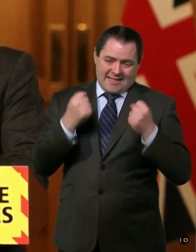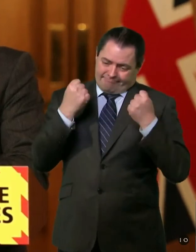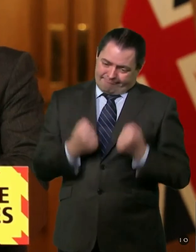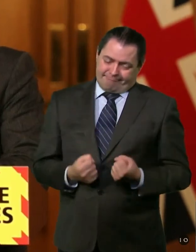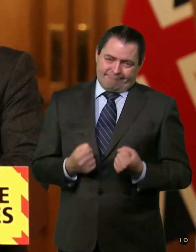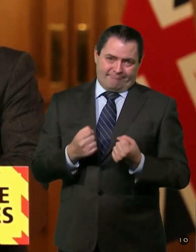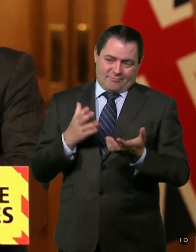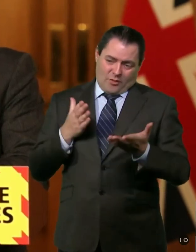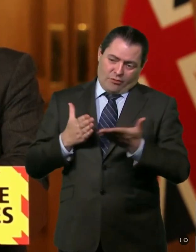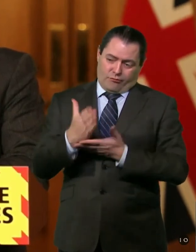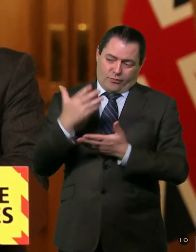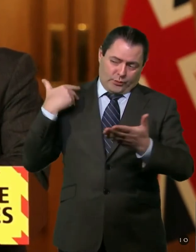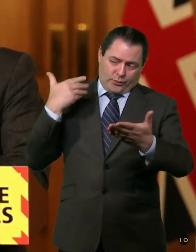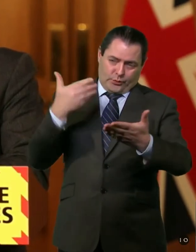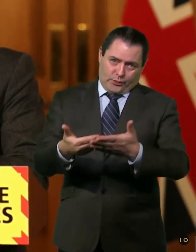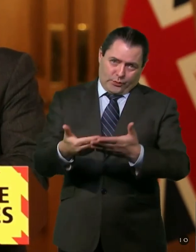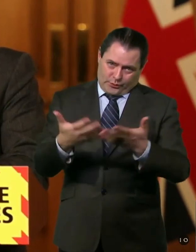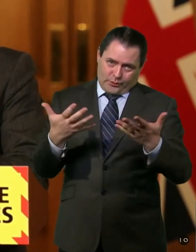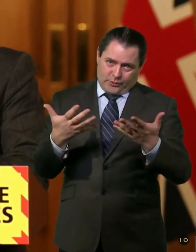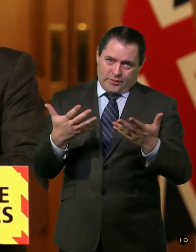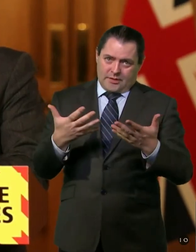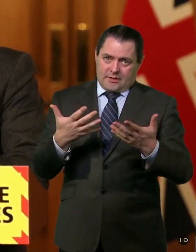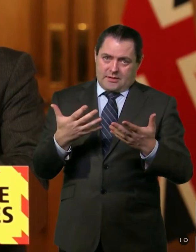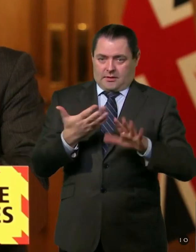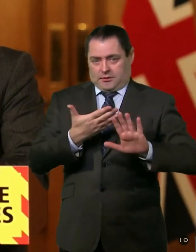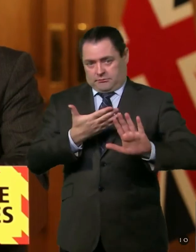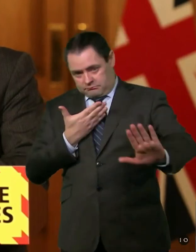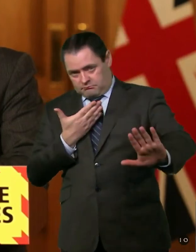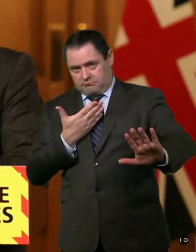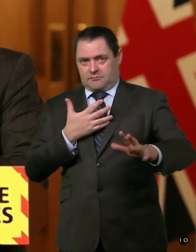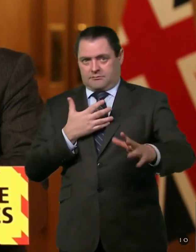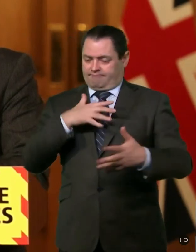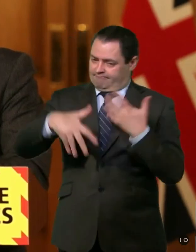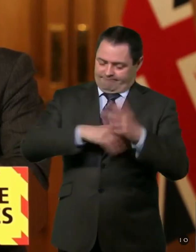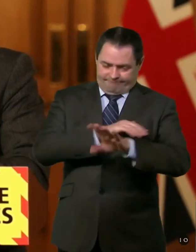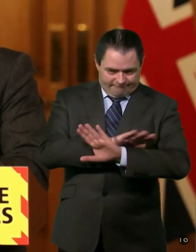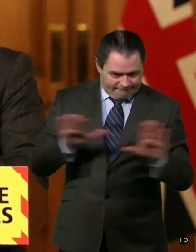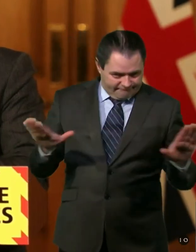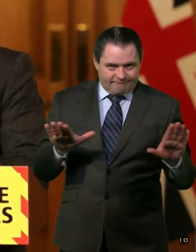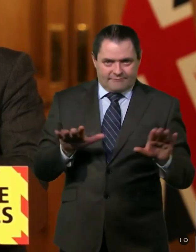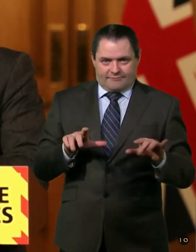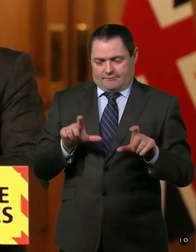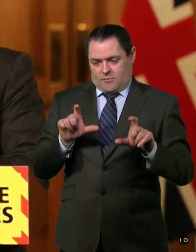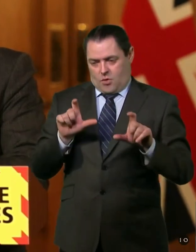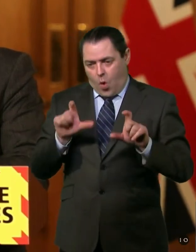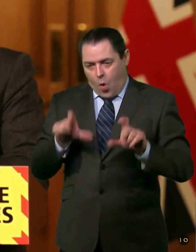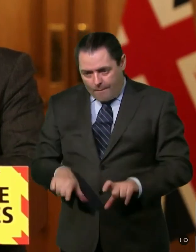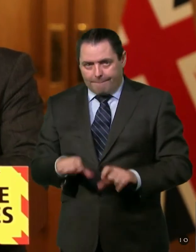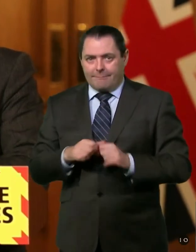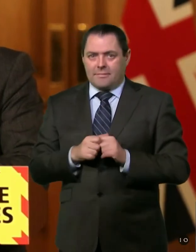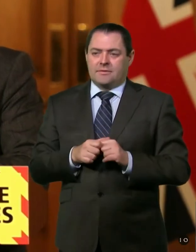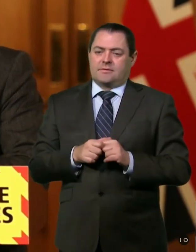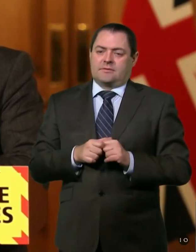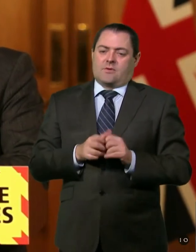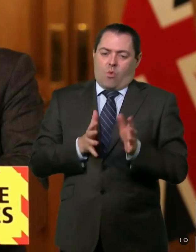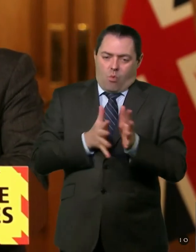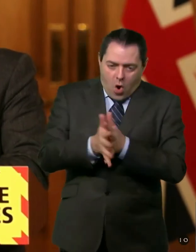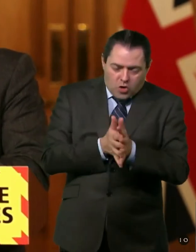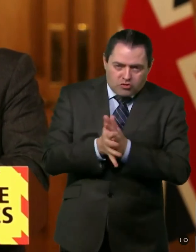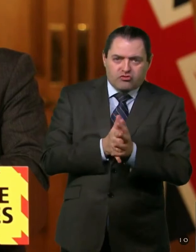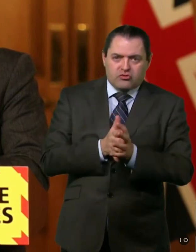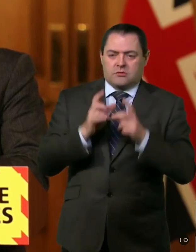of trying to avoid transmission by physical contact, washing our hands, and all the rest of it, staying at